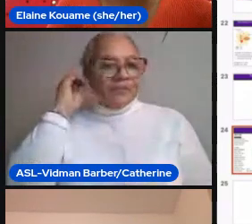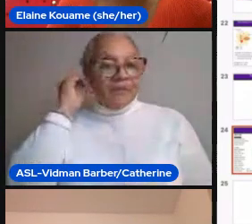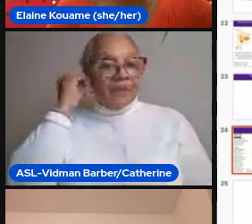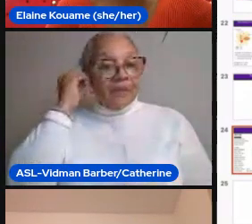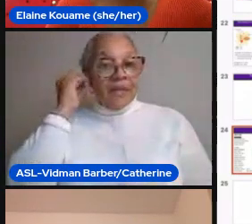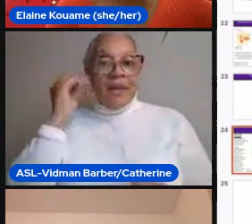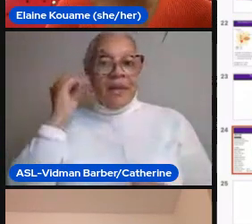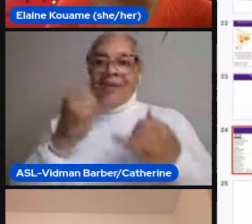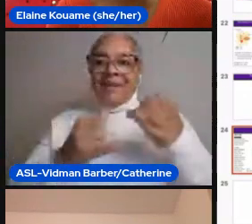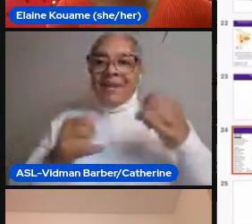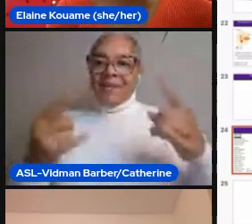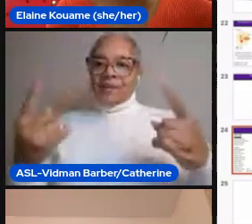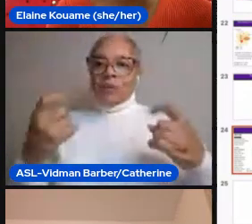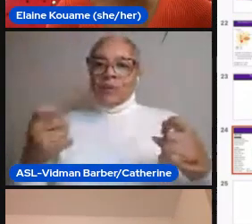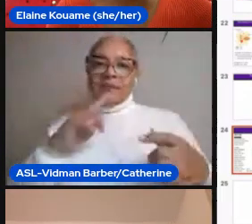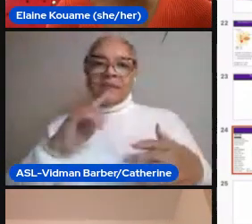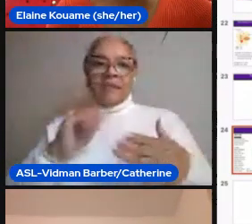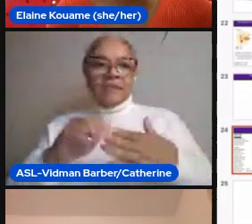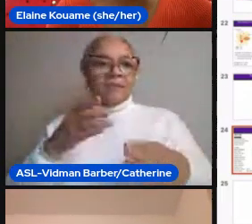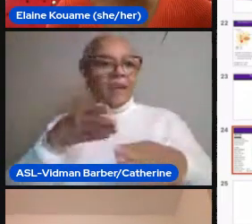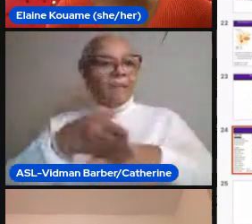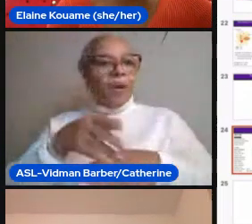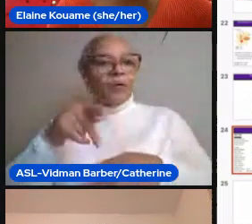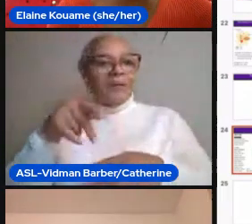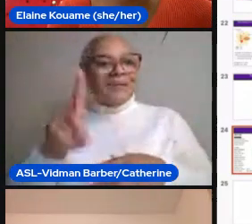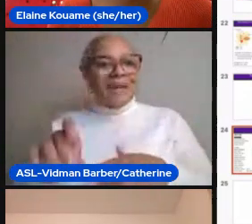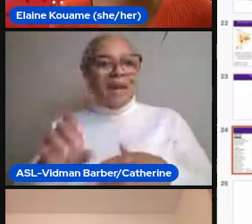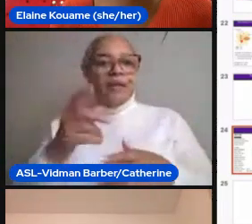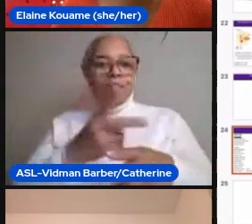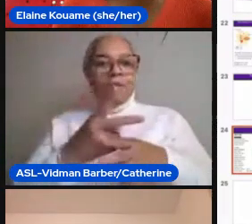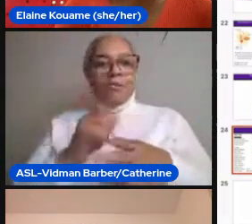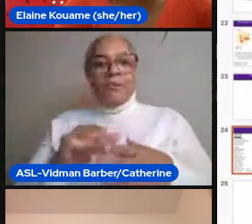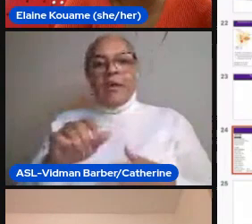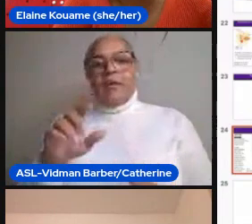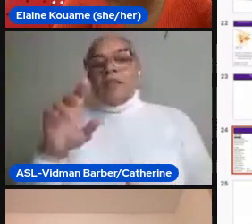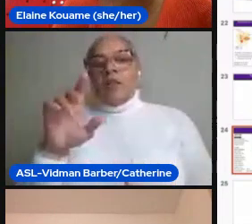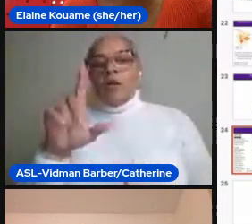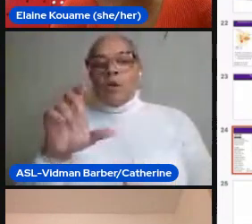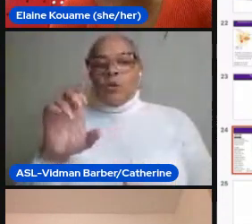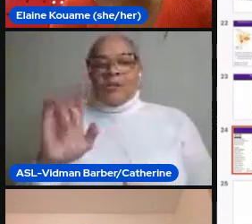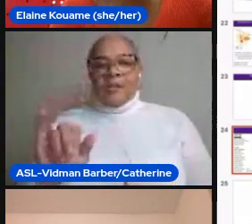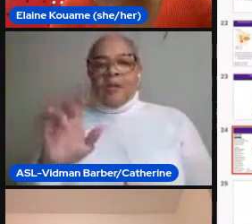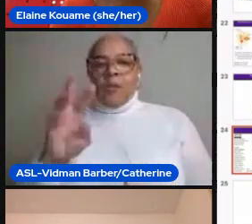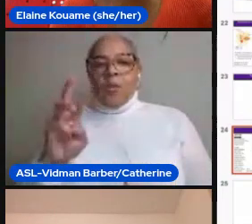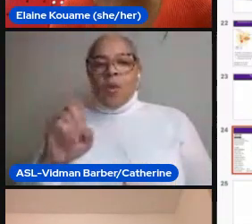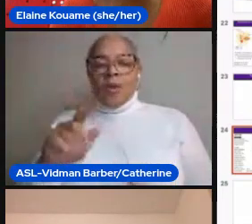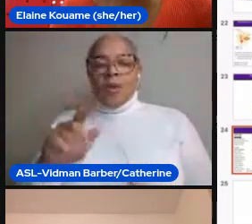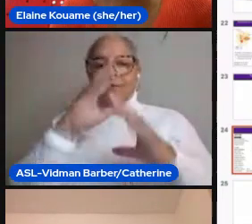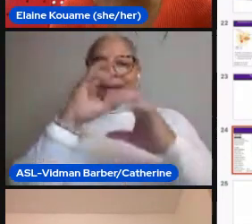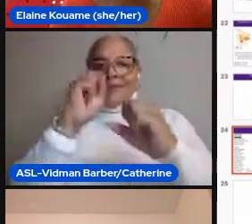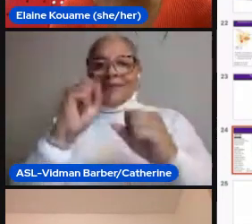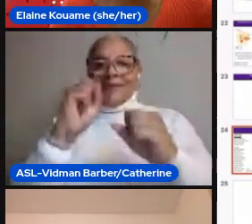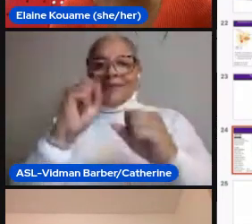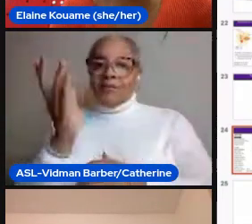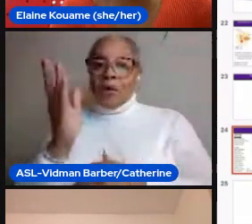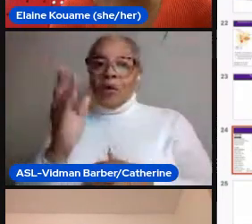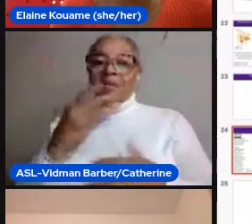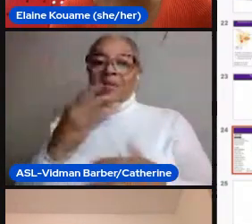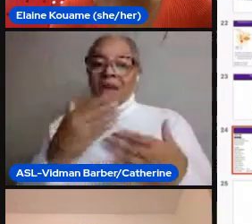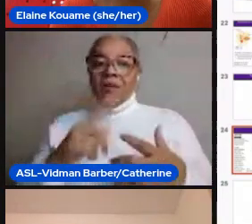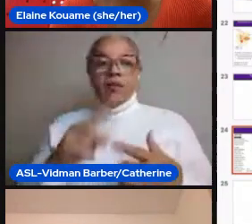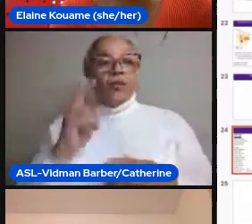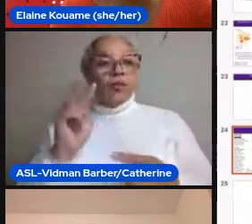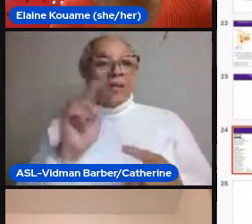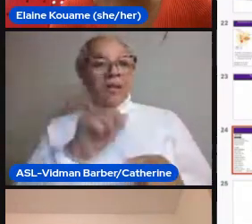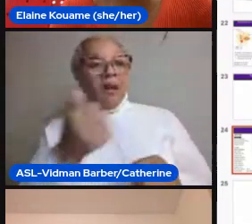actually from my postdoc supervisor, Professor Lucy Walker. She said, "Fascinating talk, thank you. Have you looked at other models of